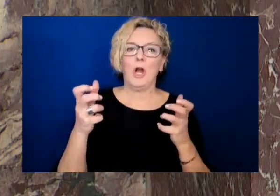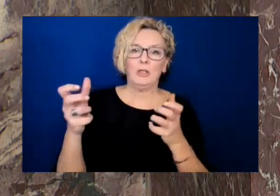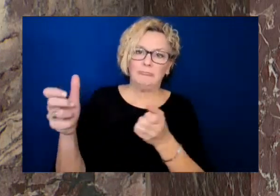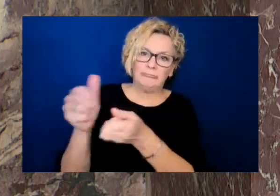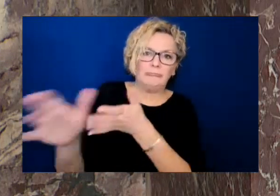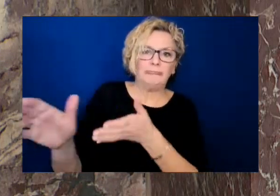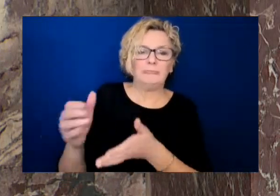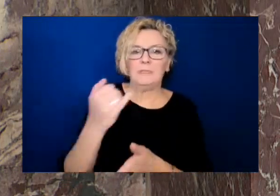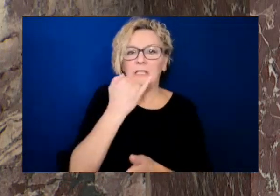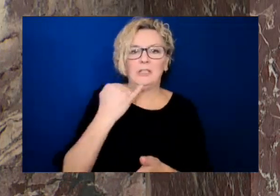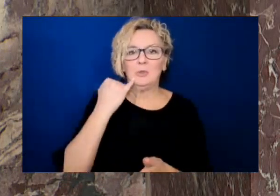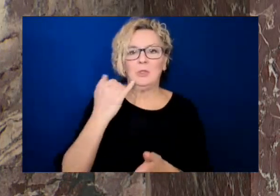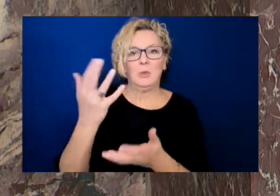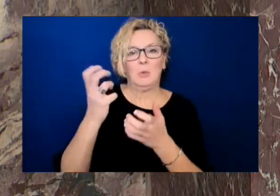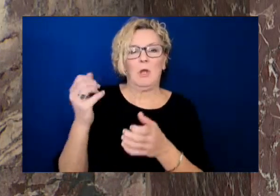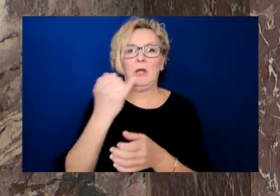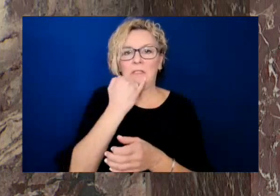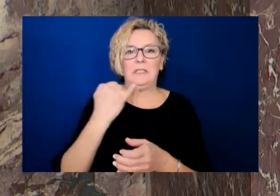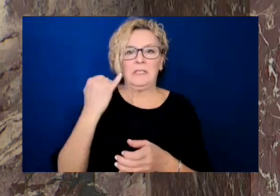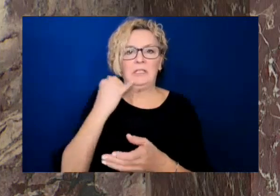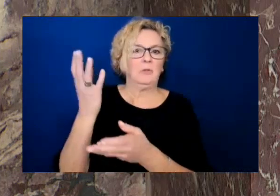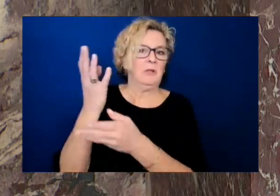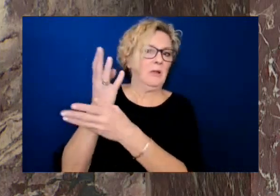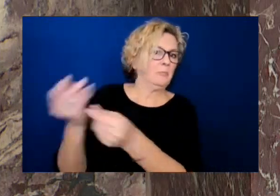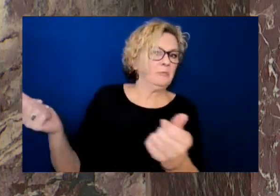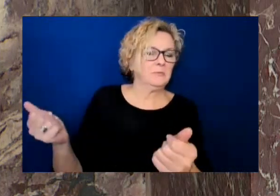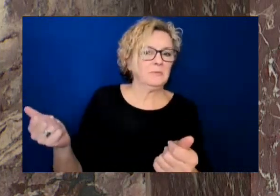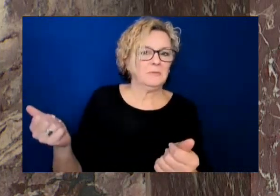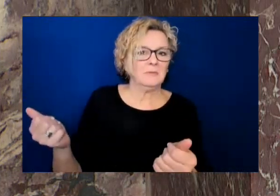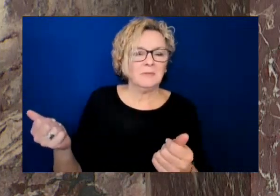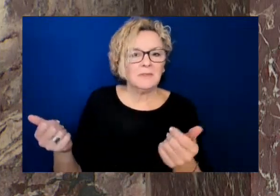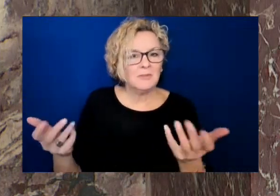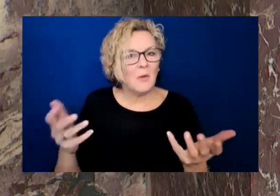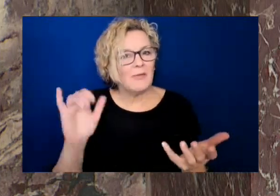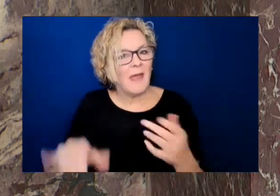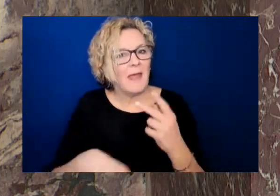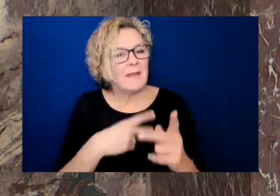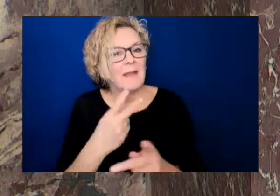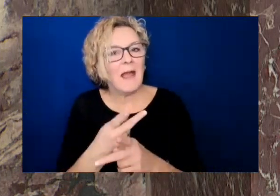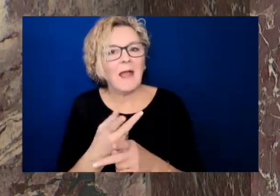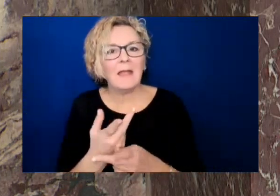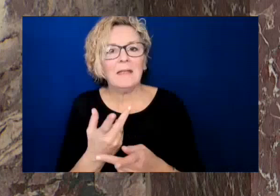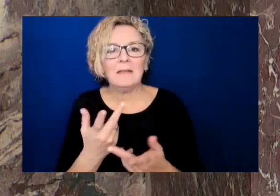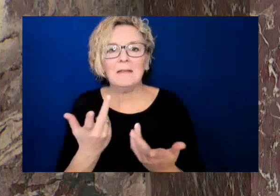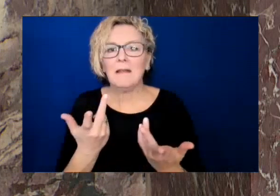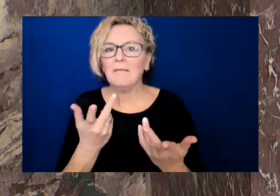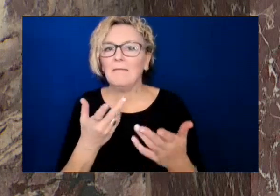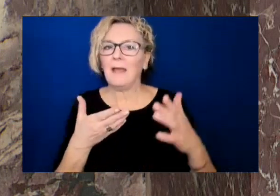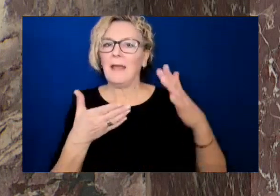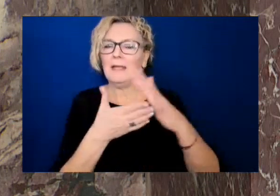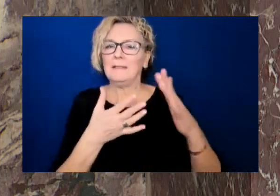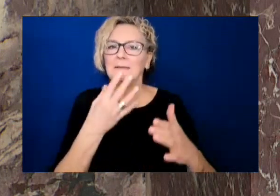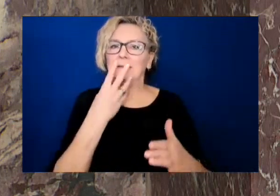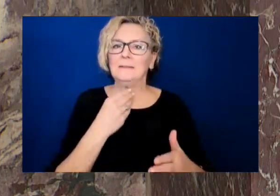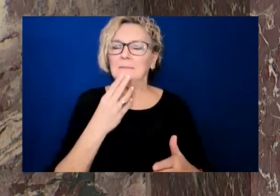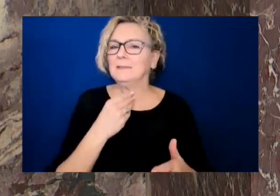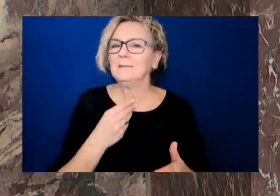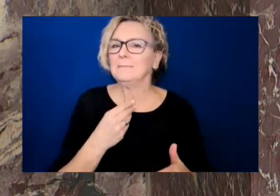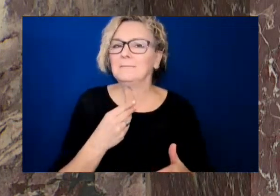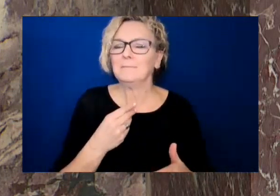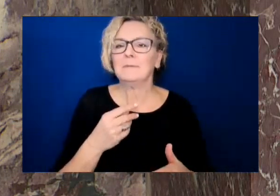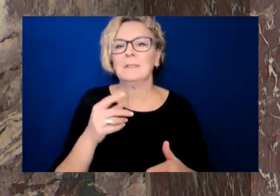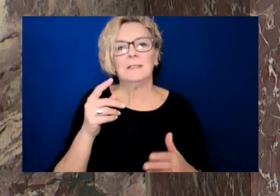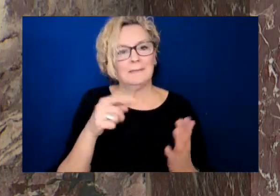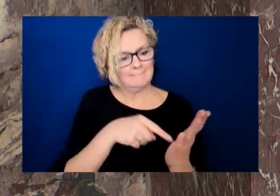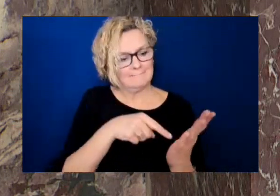premier. This is exactly the sort of anti-Semitism that the IRA definition is meant to prevent. So again, through